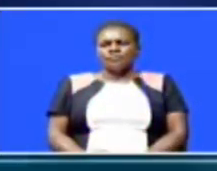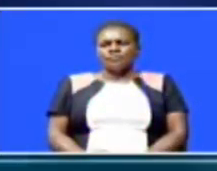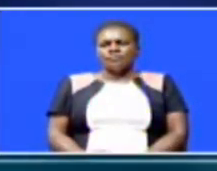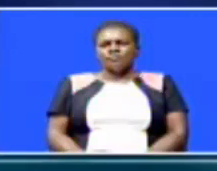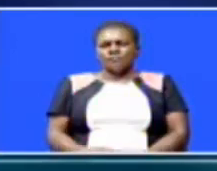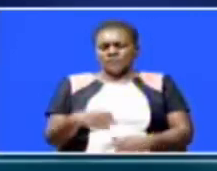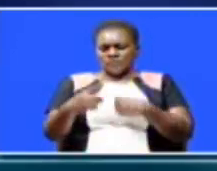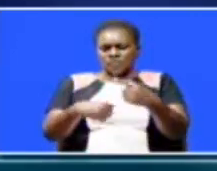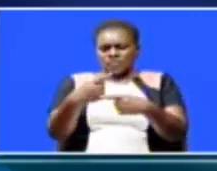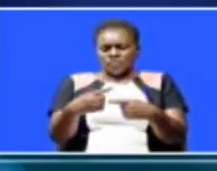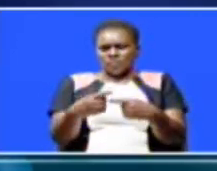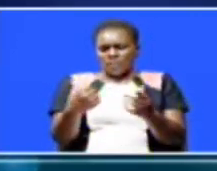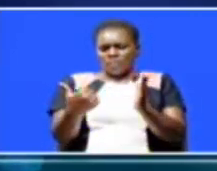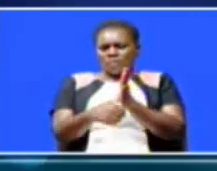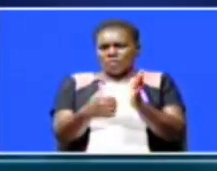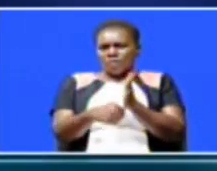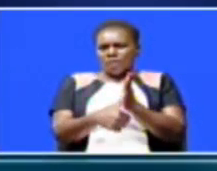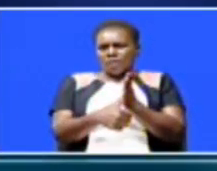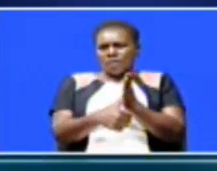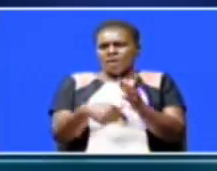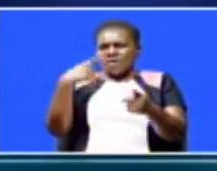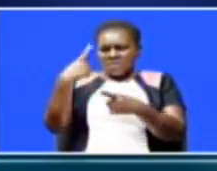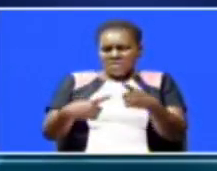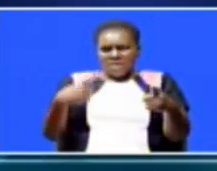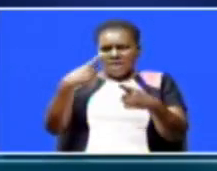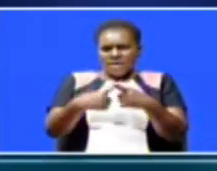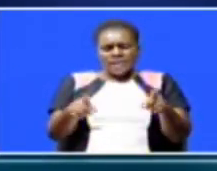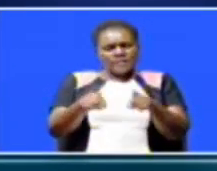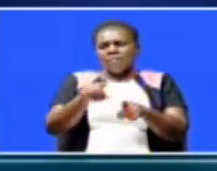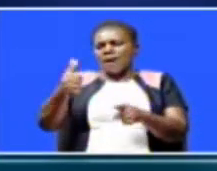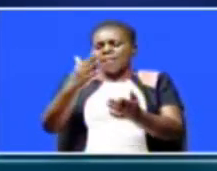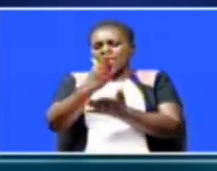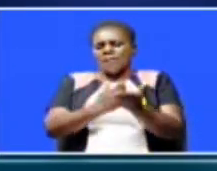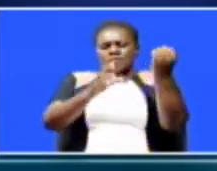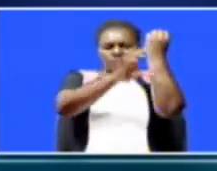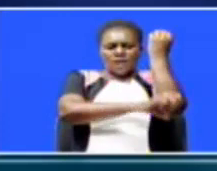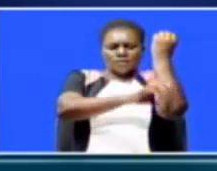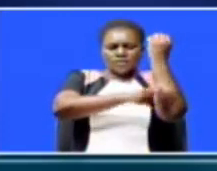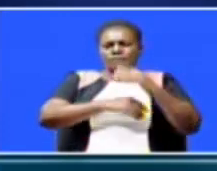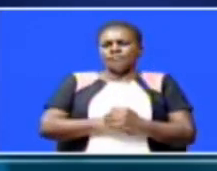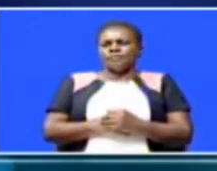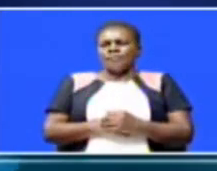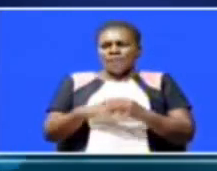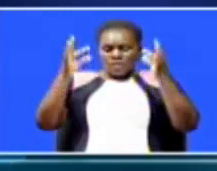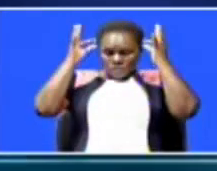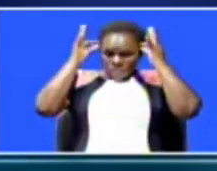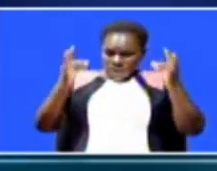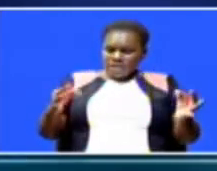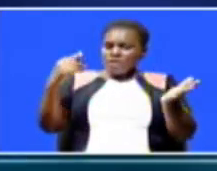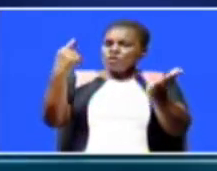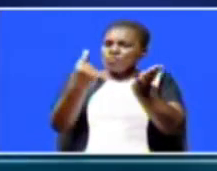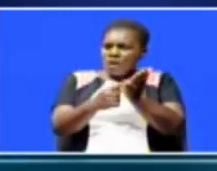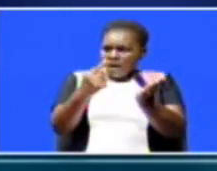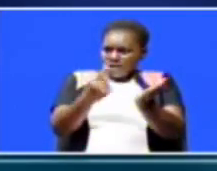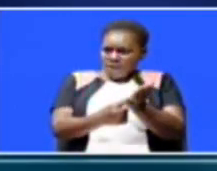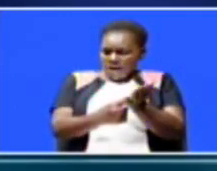So this continues to be a perennial problem yearly, not just for Busia, but other parts of the country. Now, wedding ceremonies in Uganda can